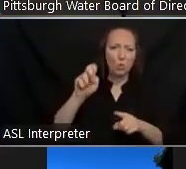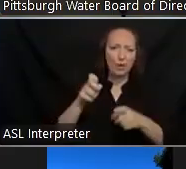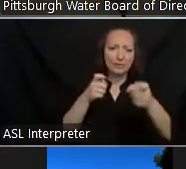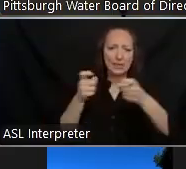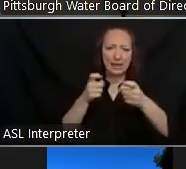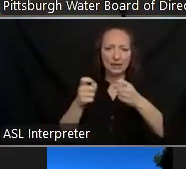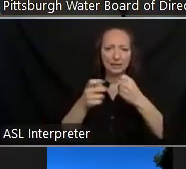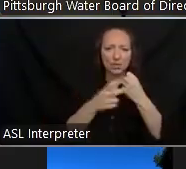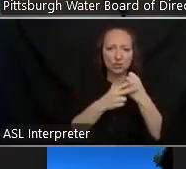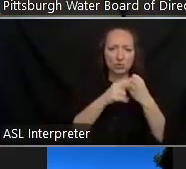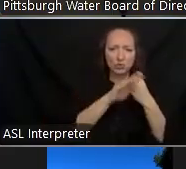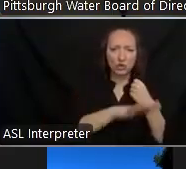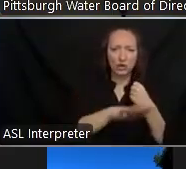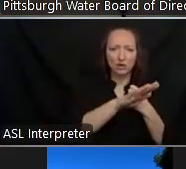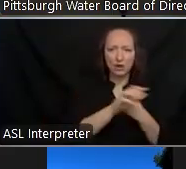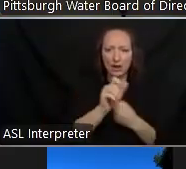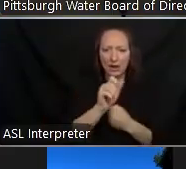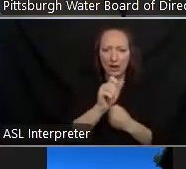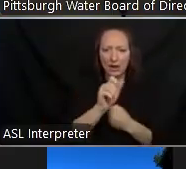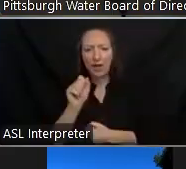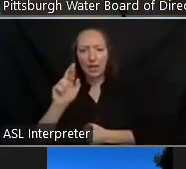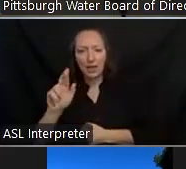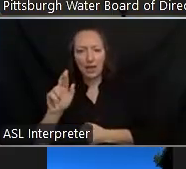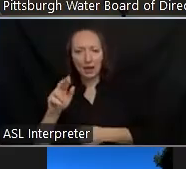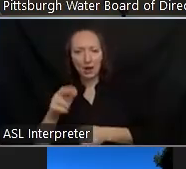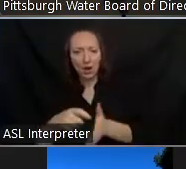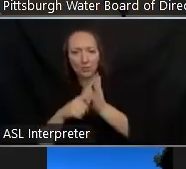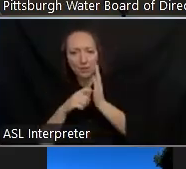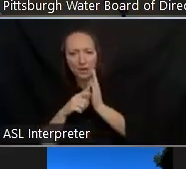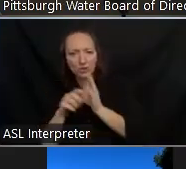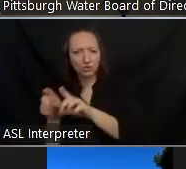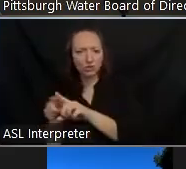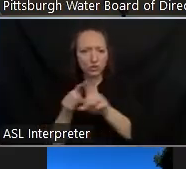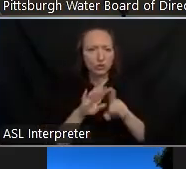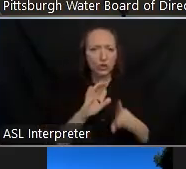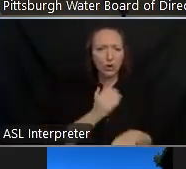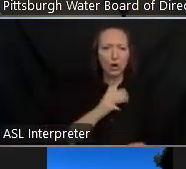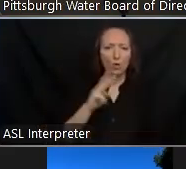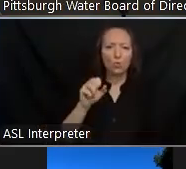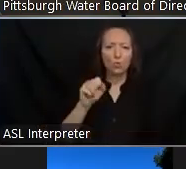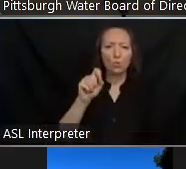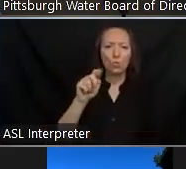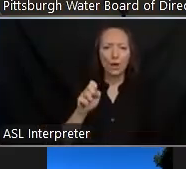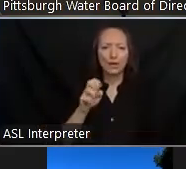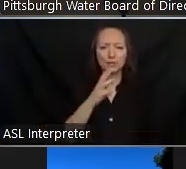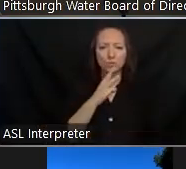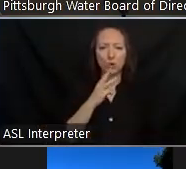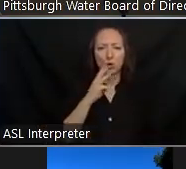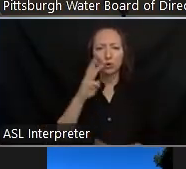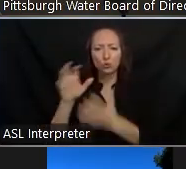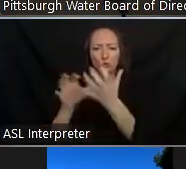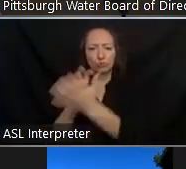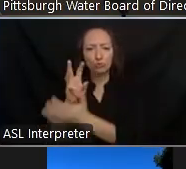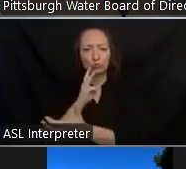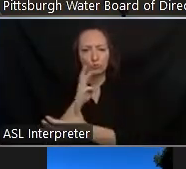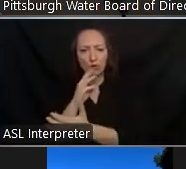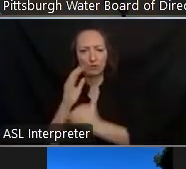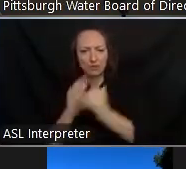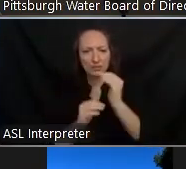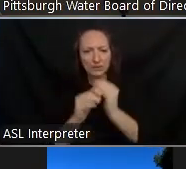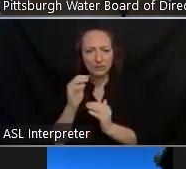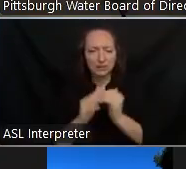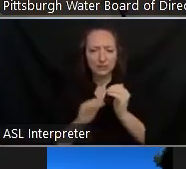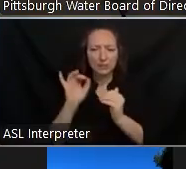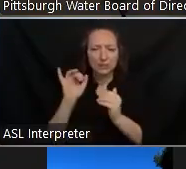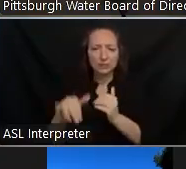of our wastewater and stormwater facilities. June also was the end of the second quarter. So second quarter as well as semi-annual. It's